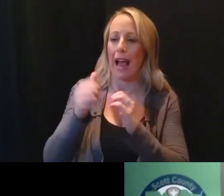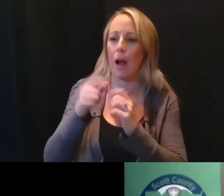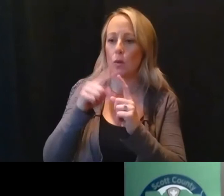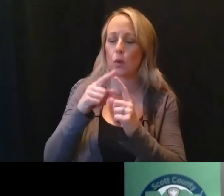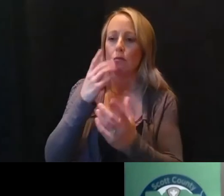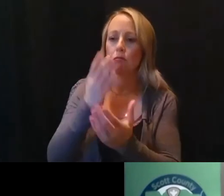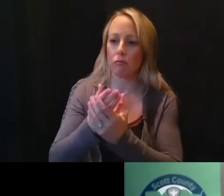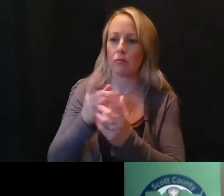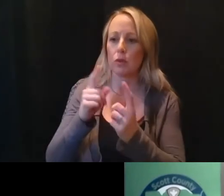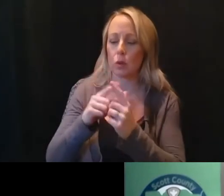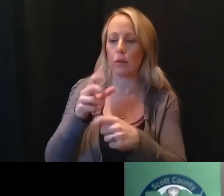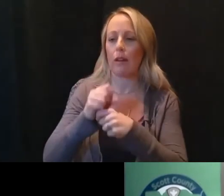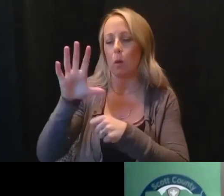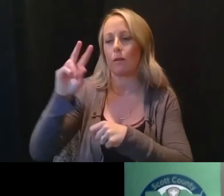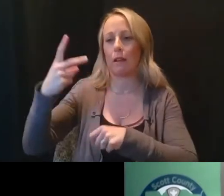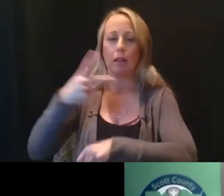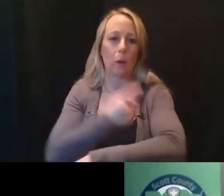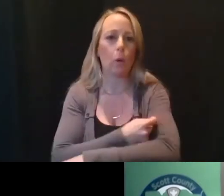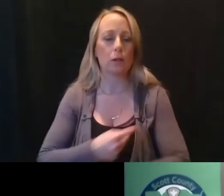dose.